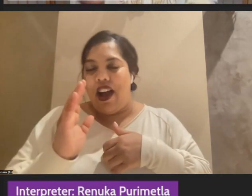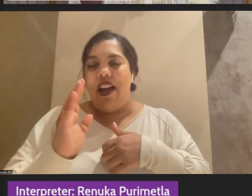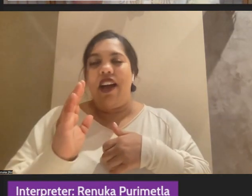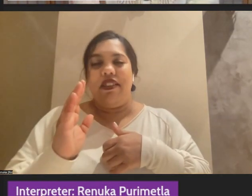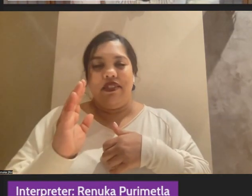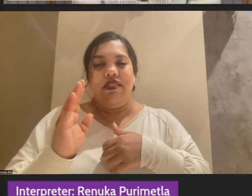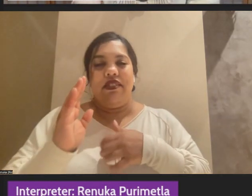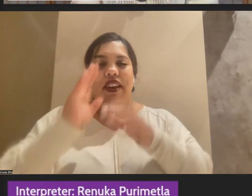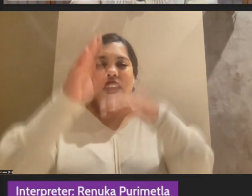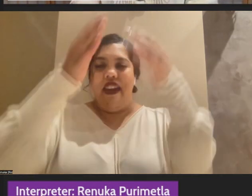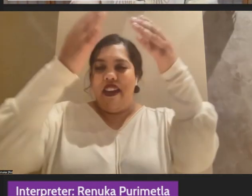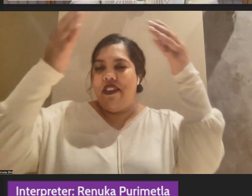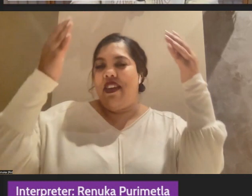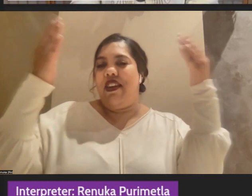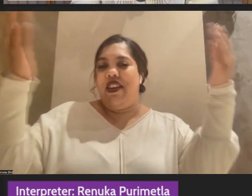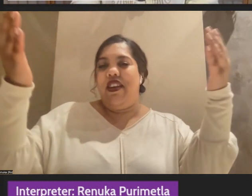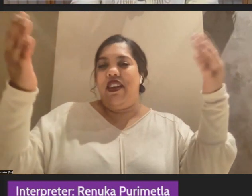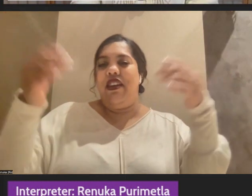that's beyond a dime.